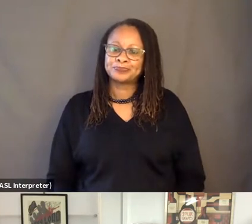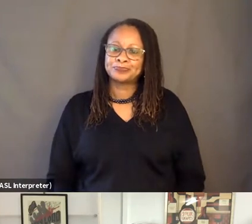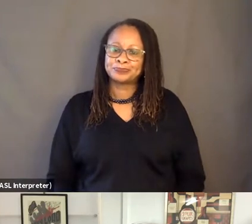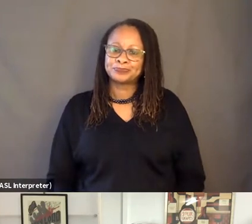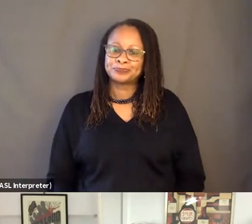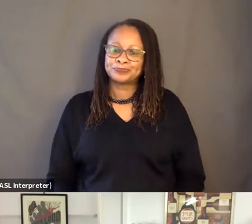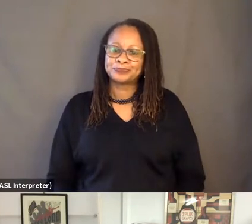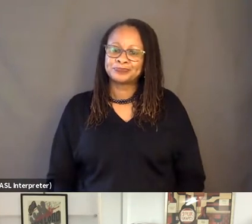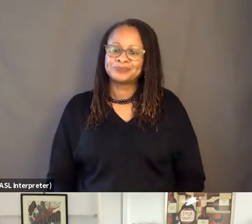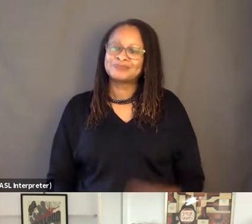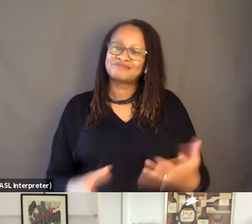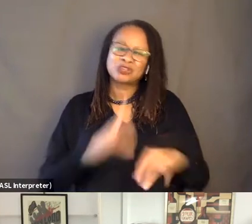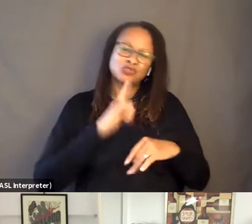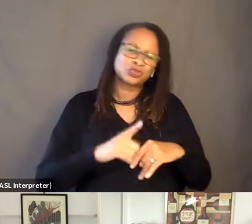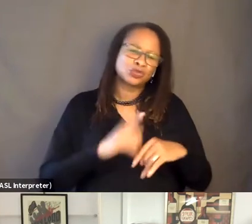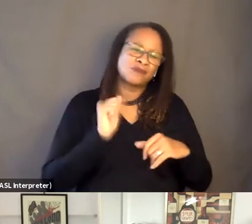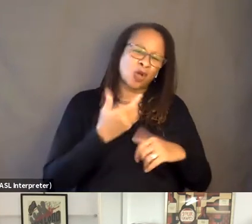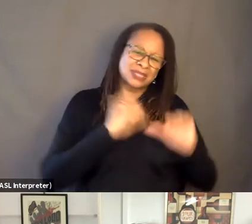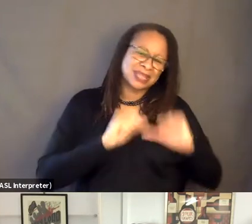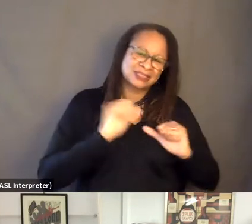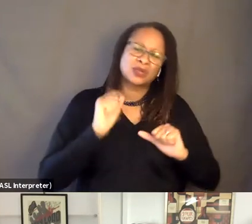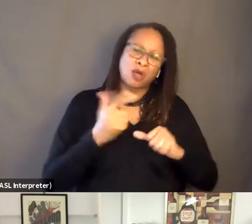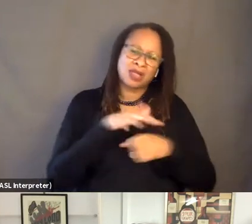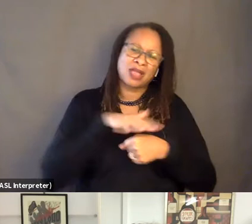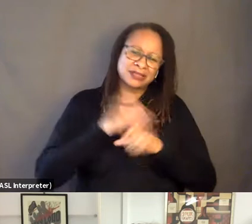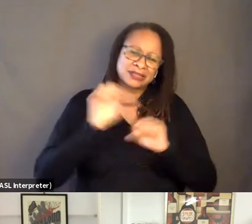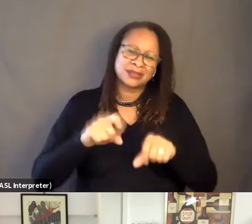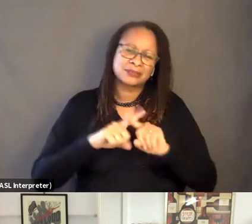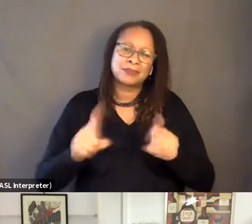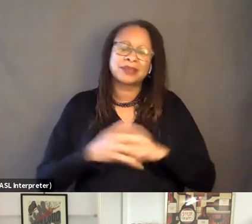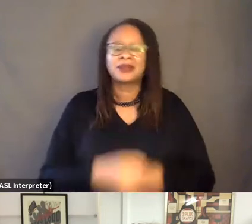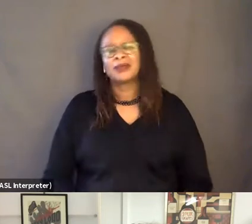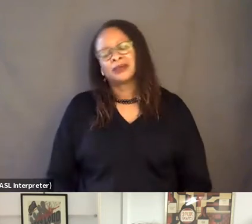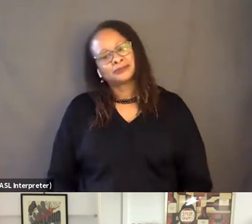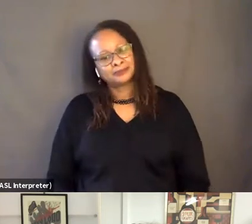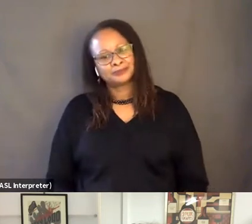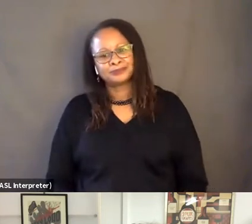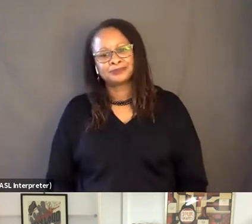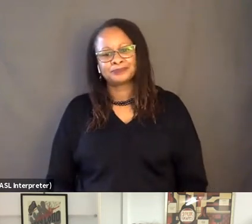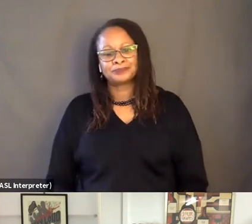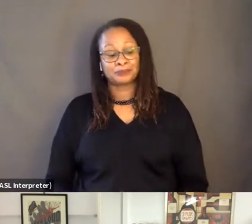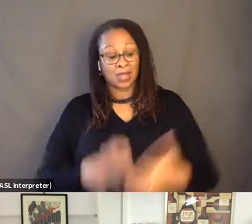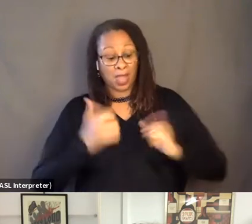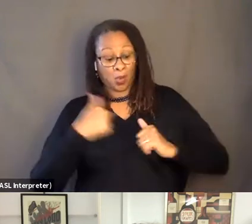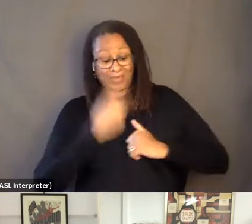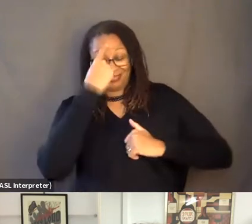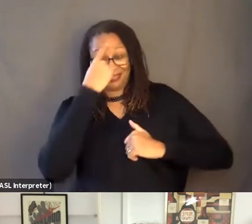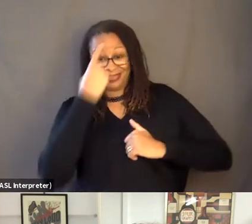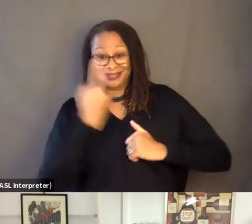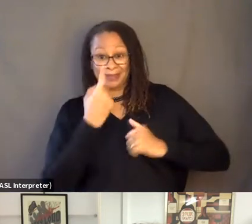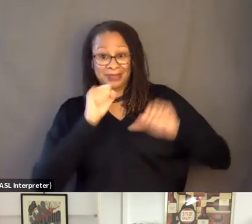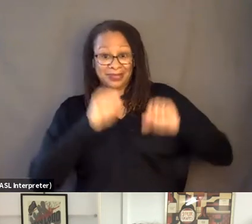this is true of all science in all areas, but that how we think something works does